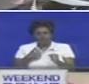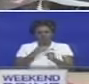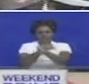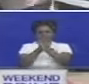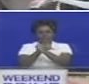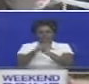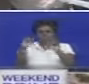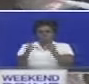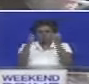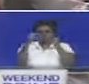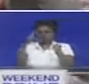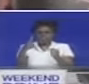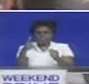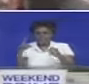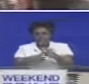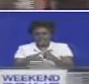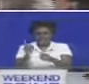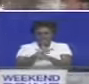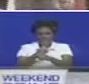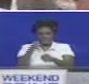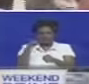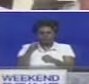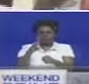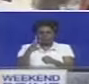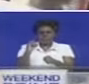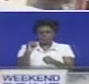in 26 minutes 40.1 seconds.